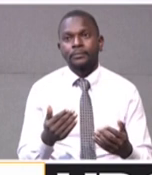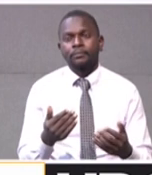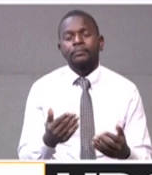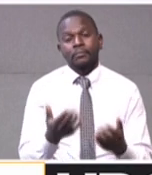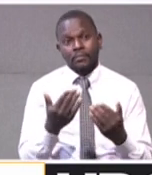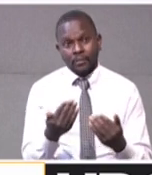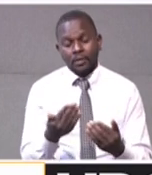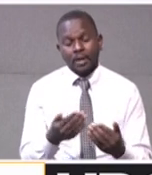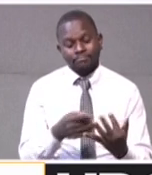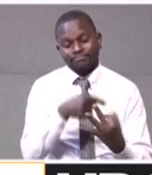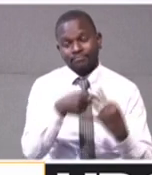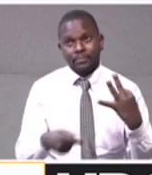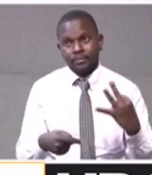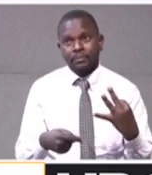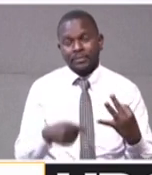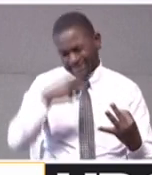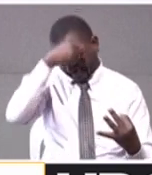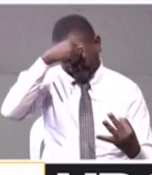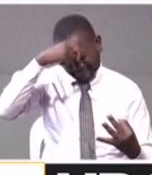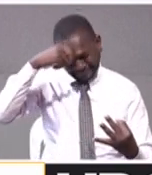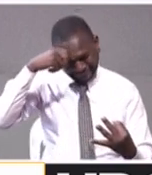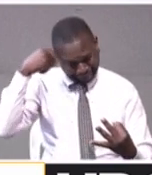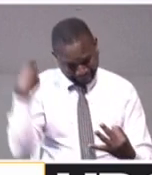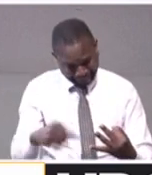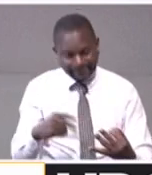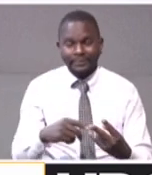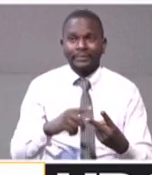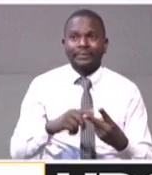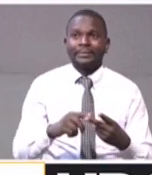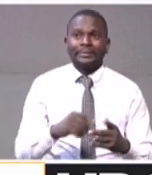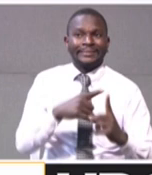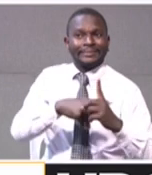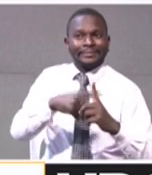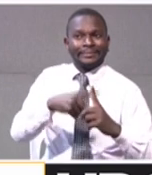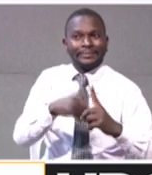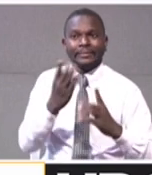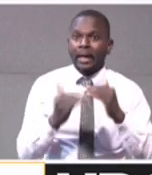So when you have those, you have high temperature,